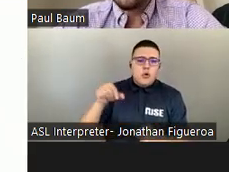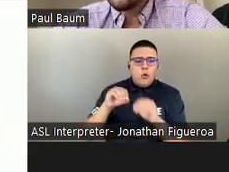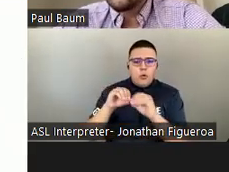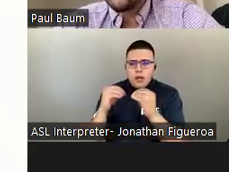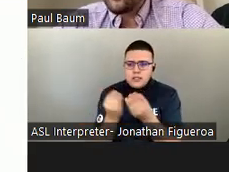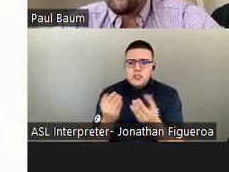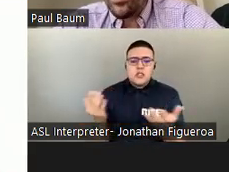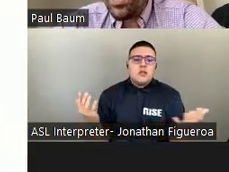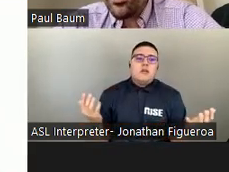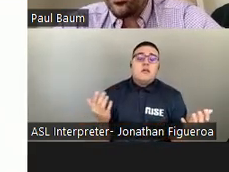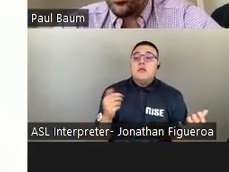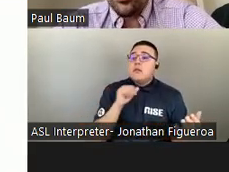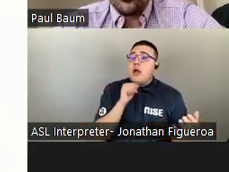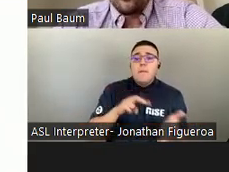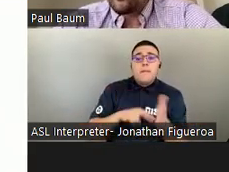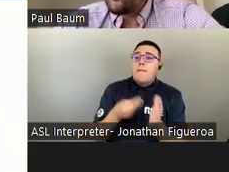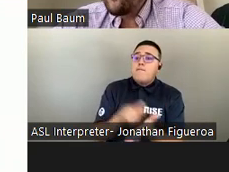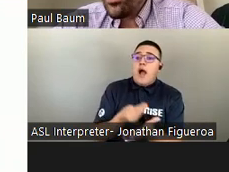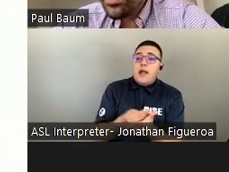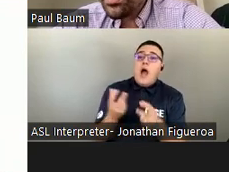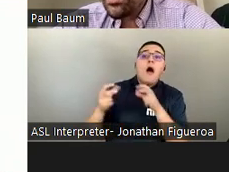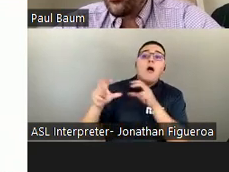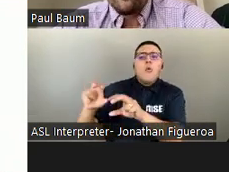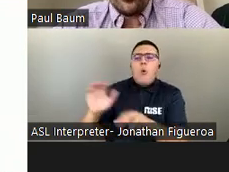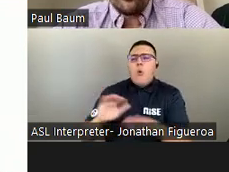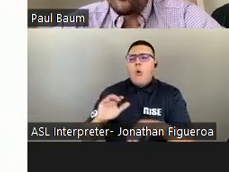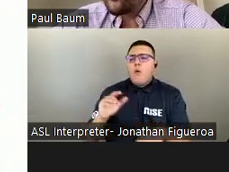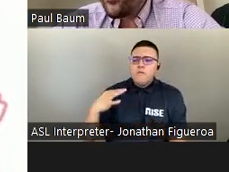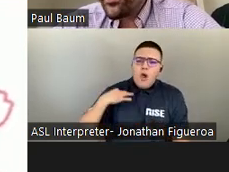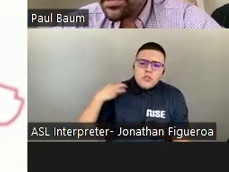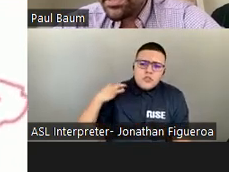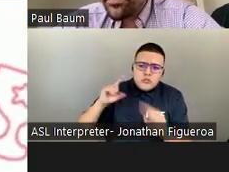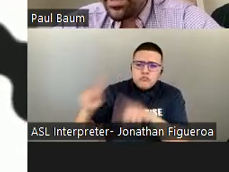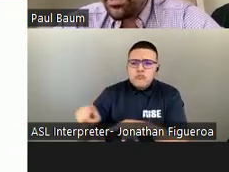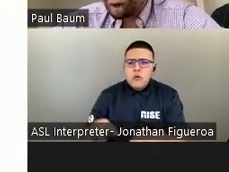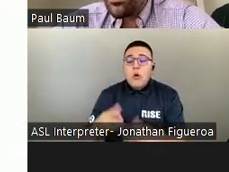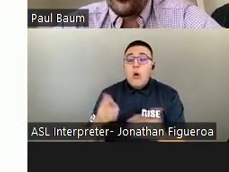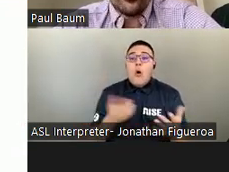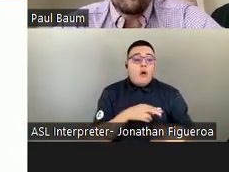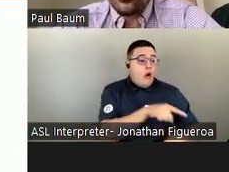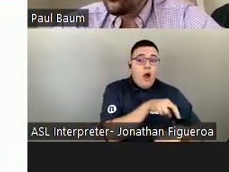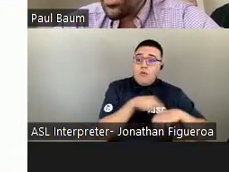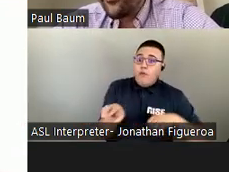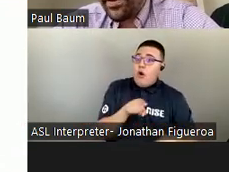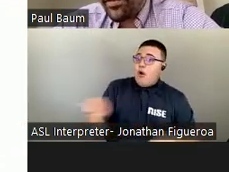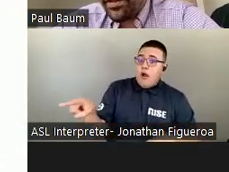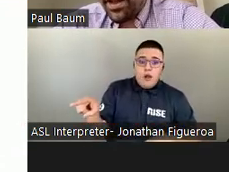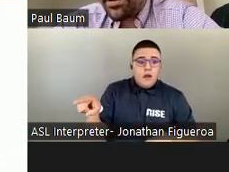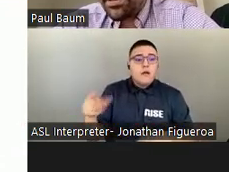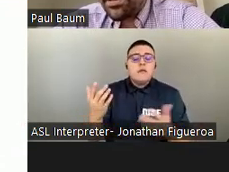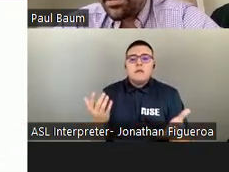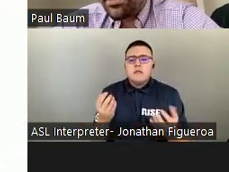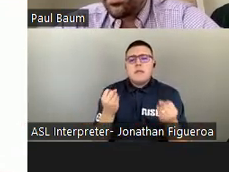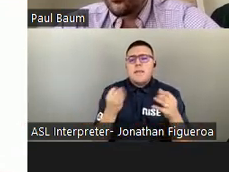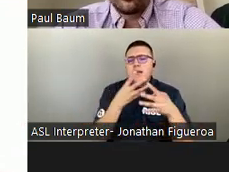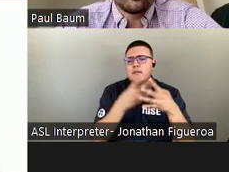And that doesn't just mean financially. That could mean volunteer. That could mean refer somebody. That could mean a lot of different